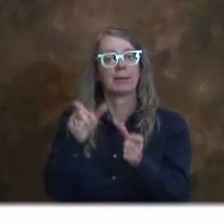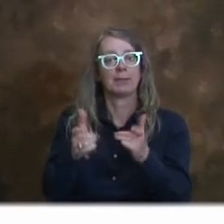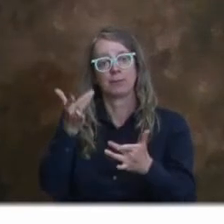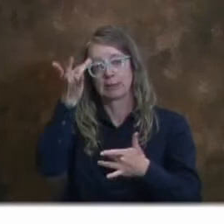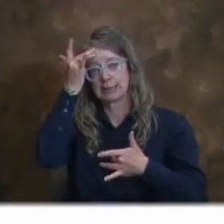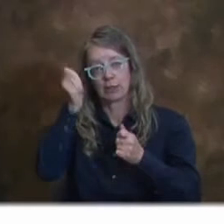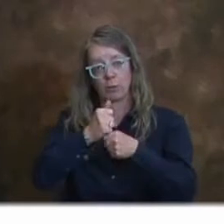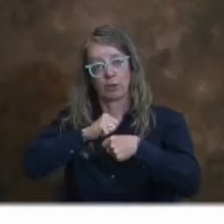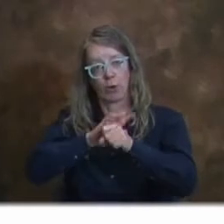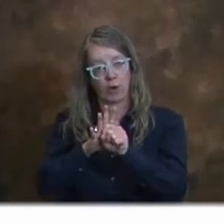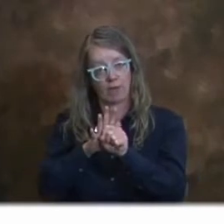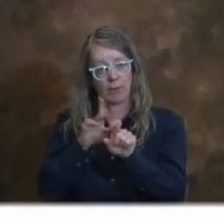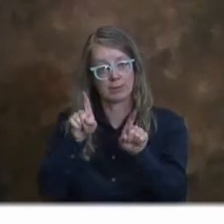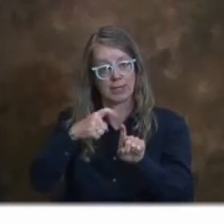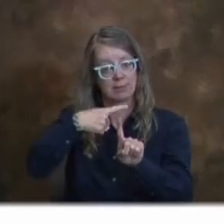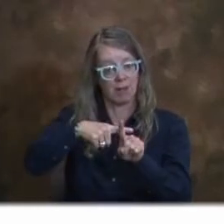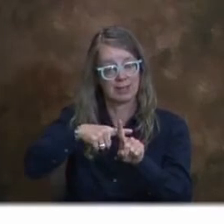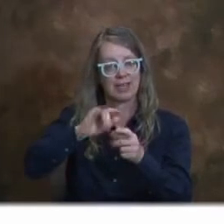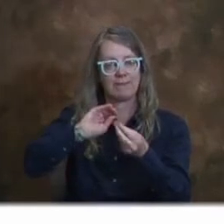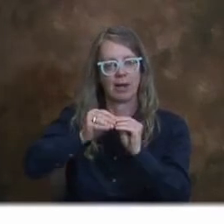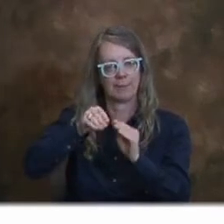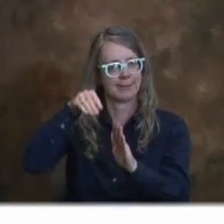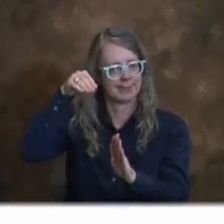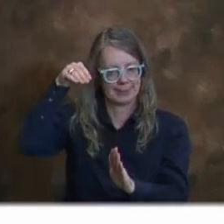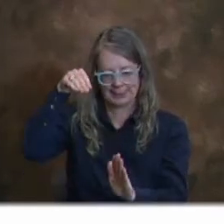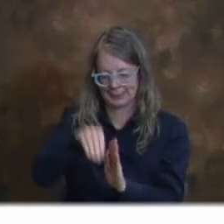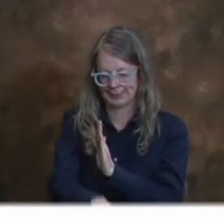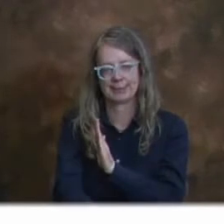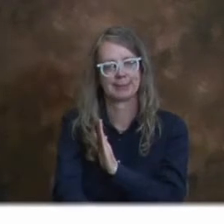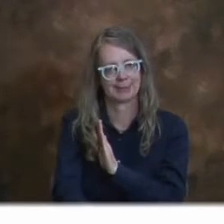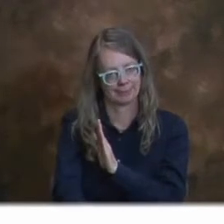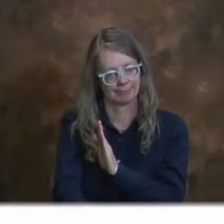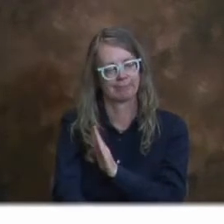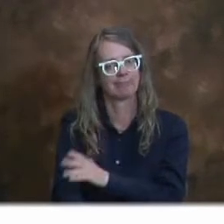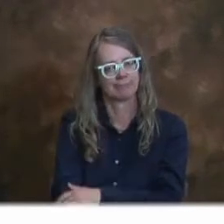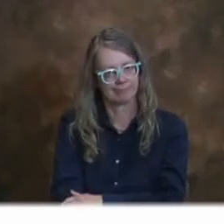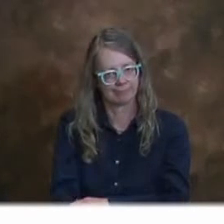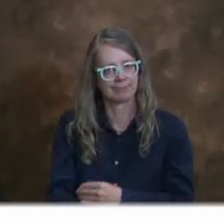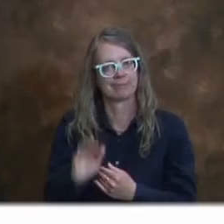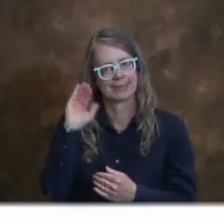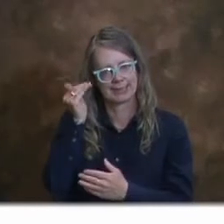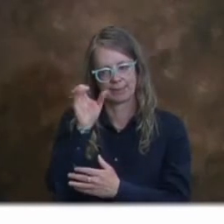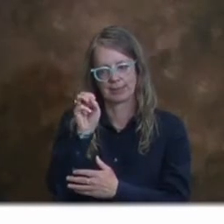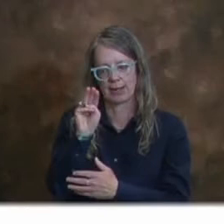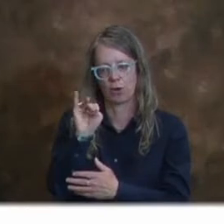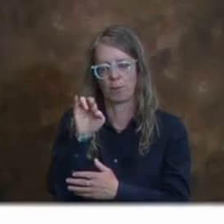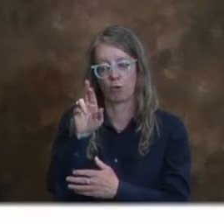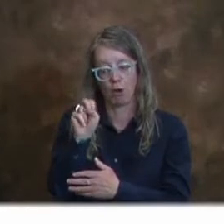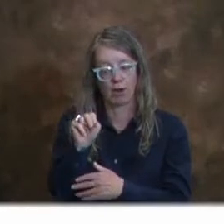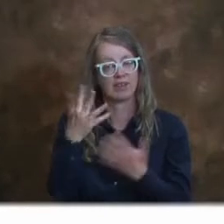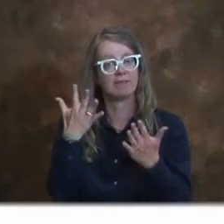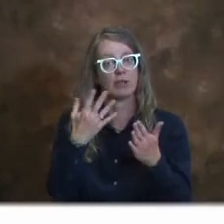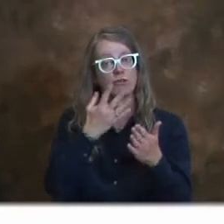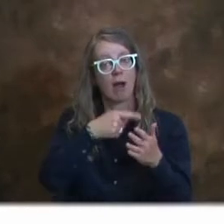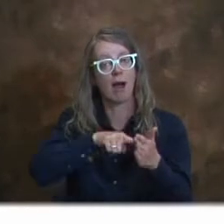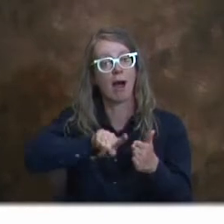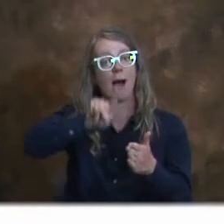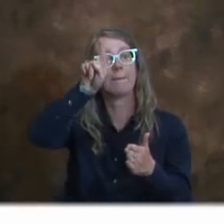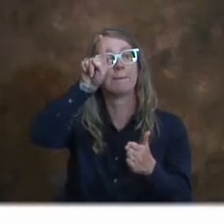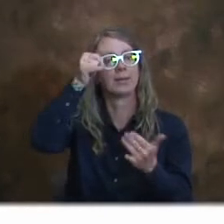and hospitalizations. It appears that we are seeing that decline in that Omicron curve and that Omicron